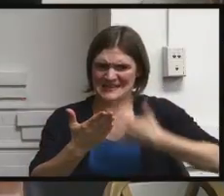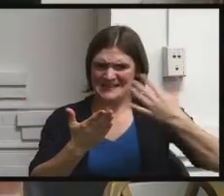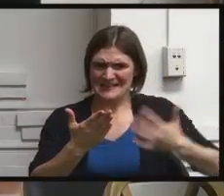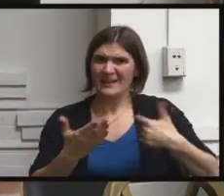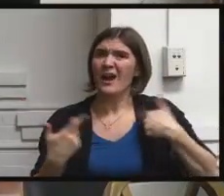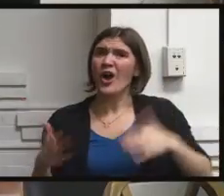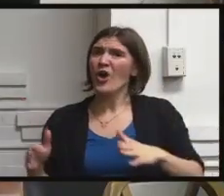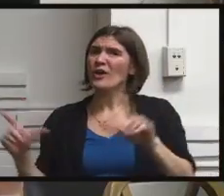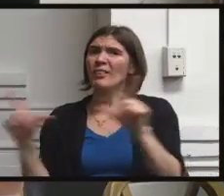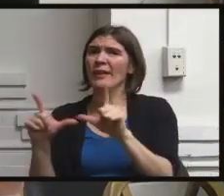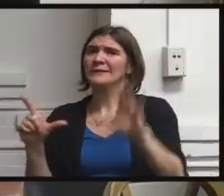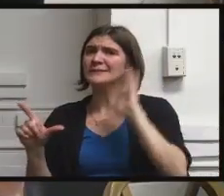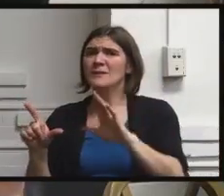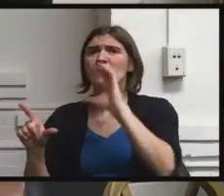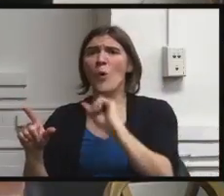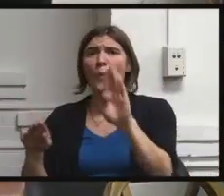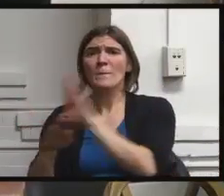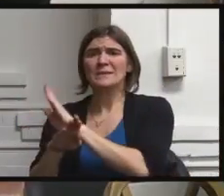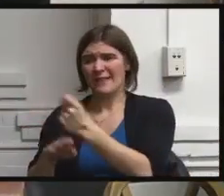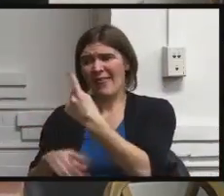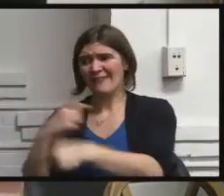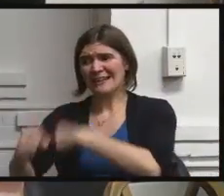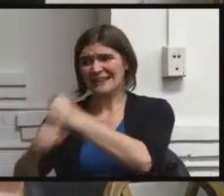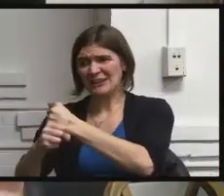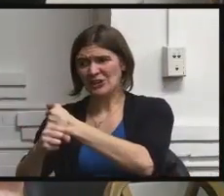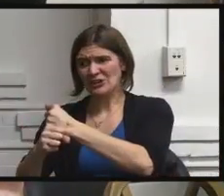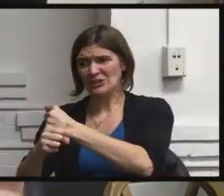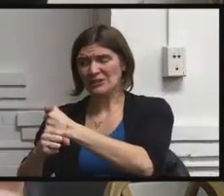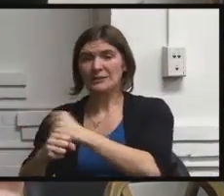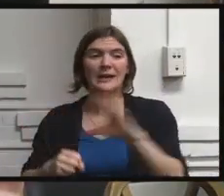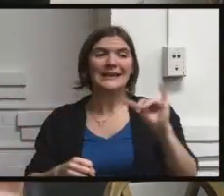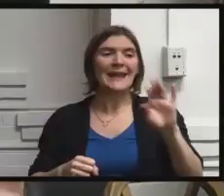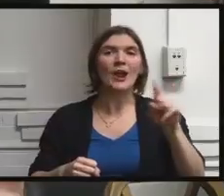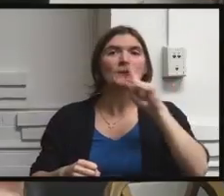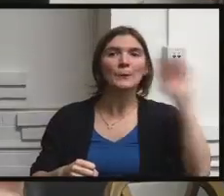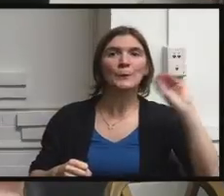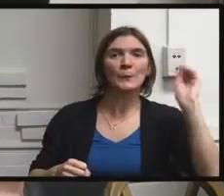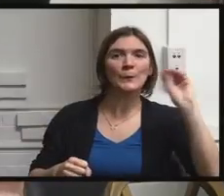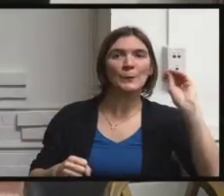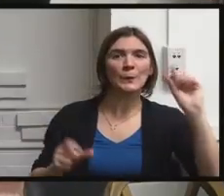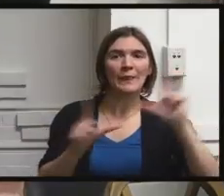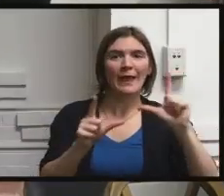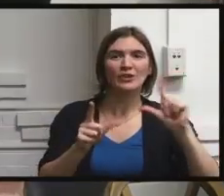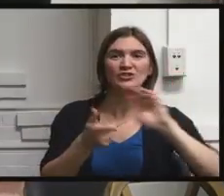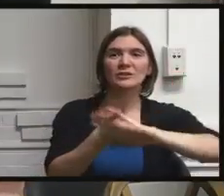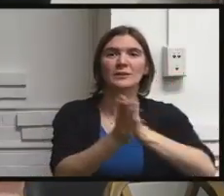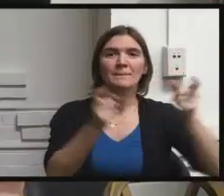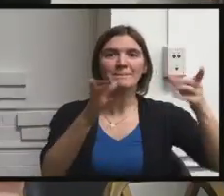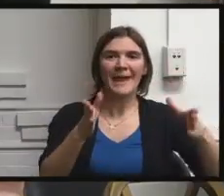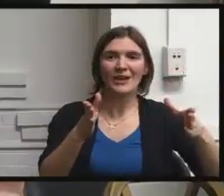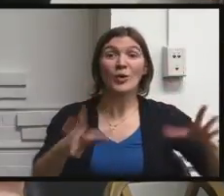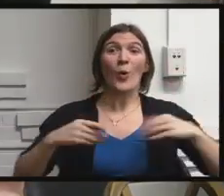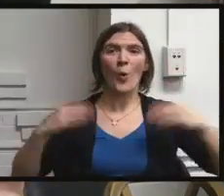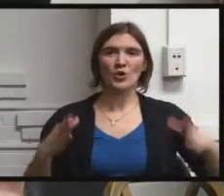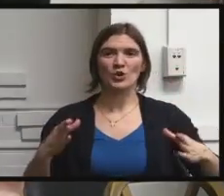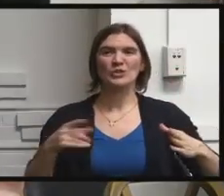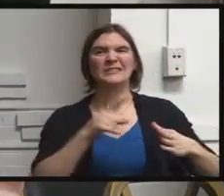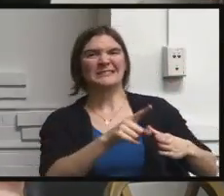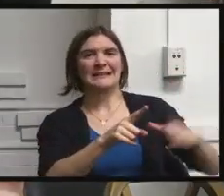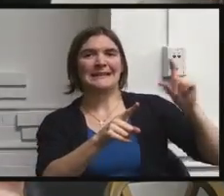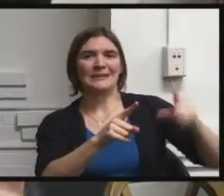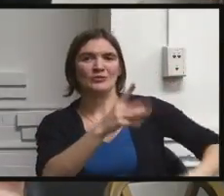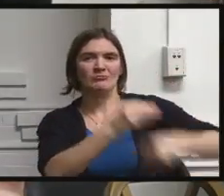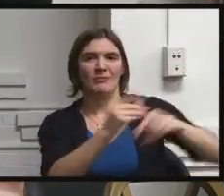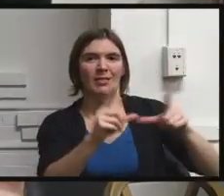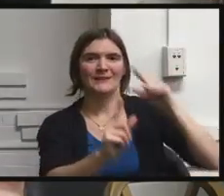I had a liquor license at the Backside Cafe for 11 years. Mm-hmm. But Carrie did it, and now she was the manager there, and now she's an owner, so she technically